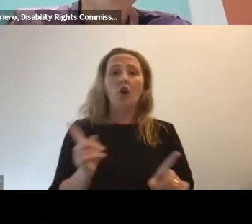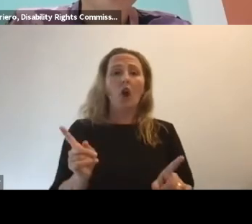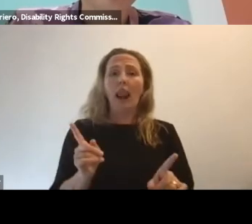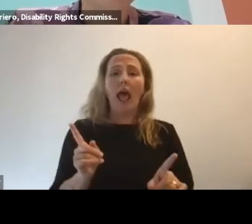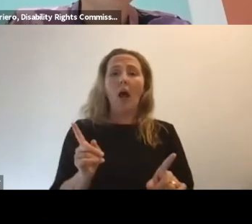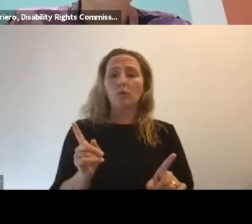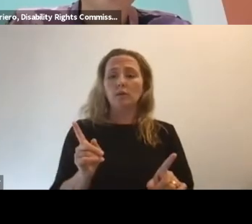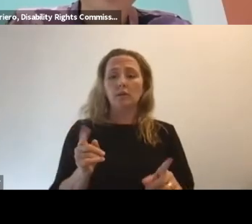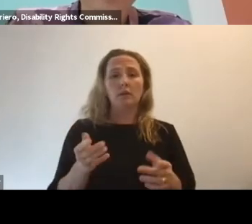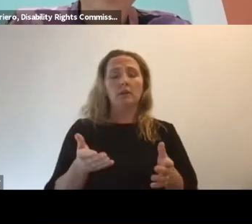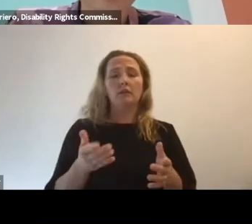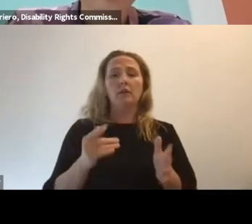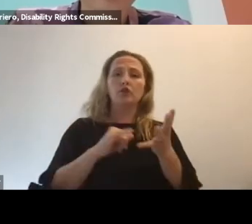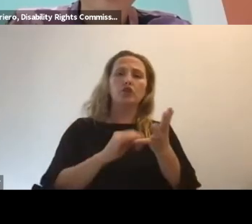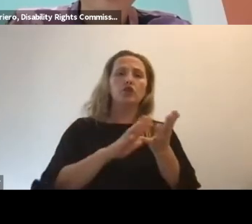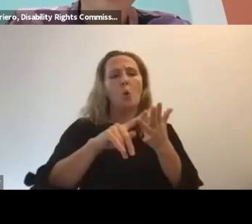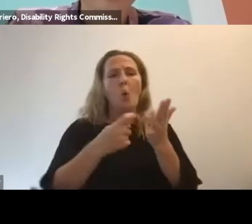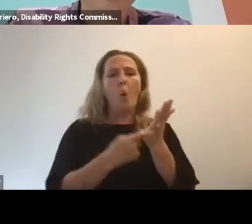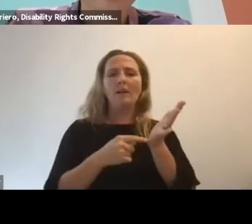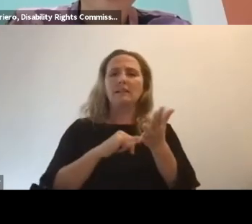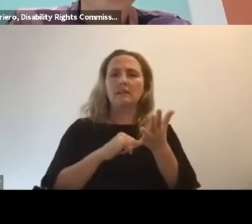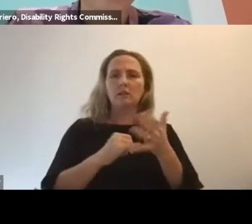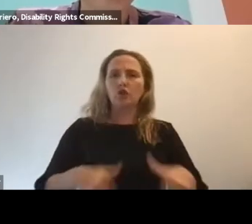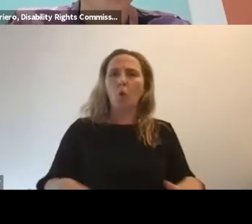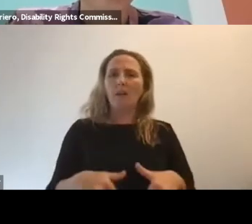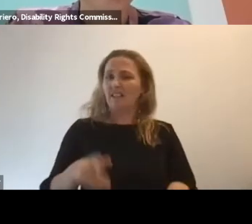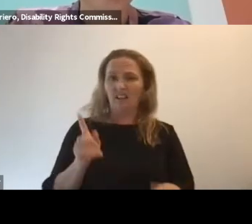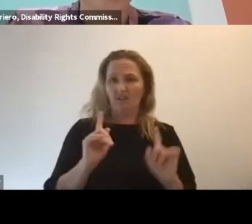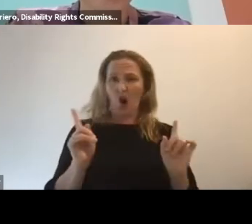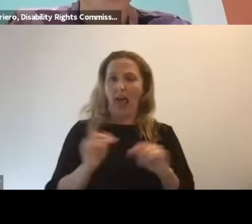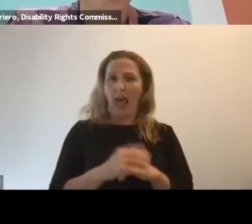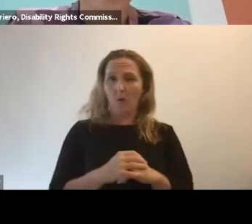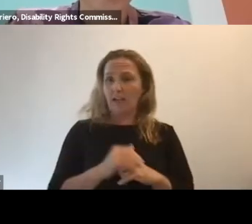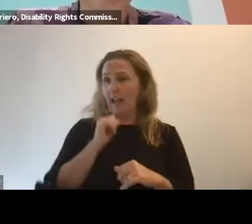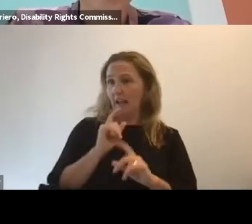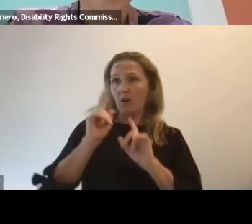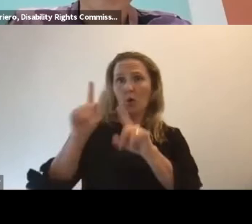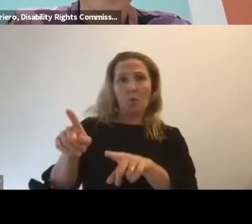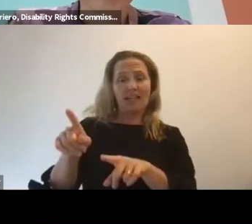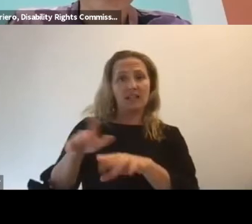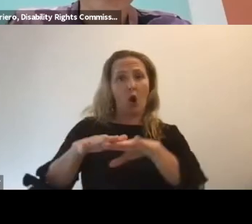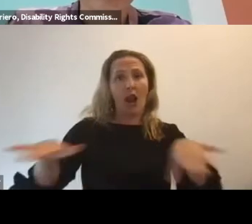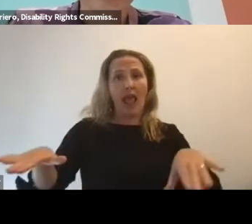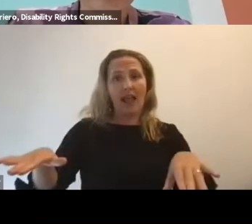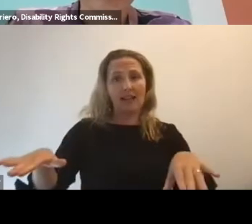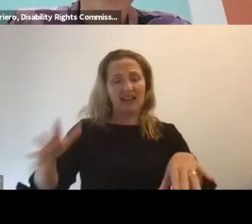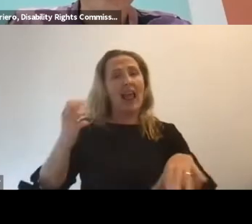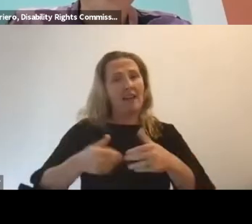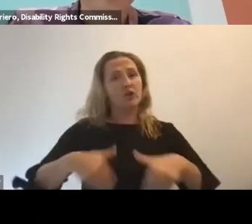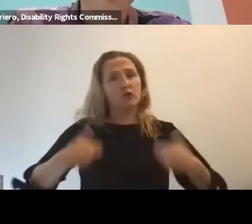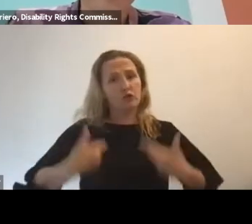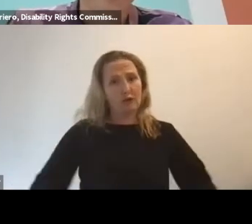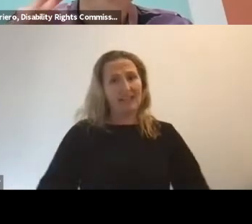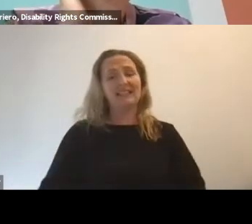for instance, when you went ashore. And there was, you know, to make the change, you had to break the rules.